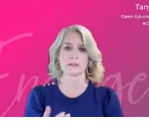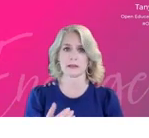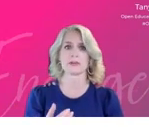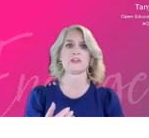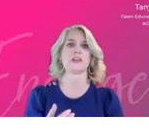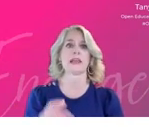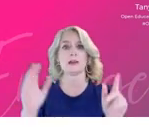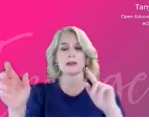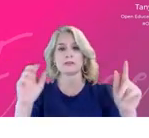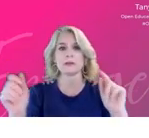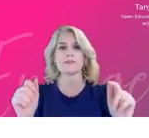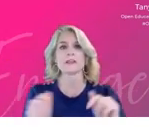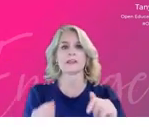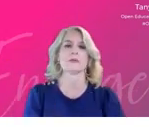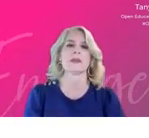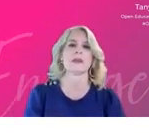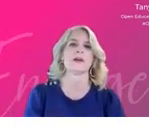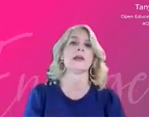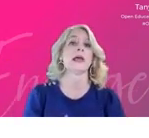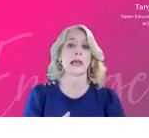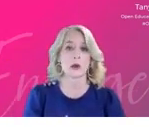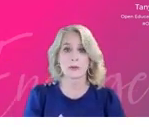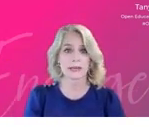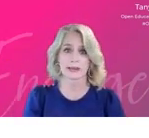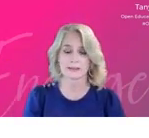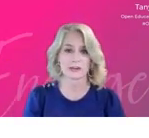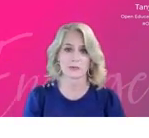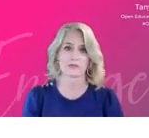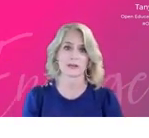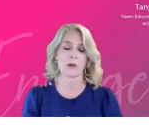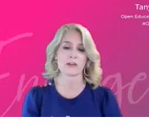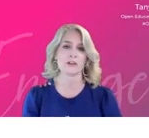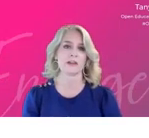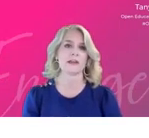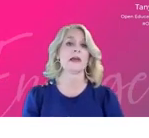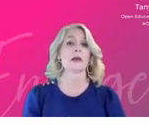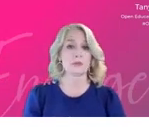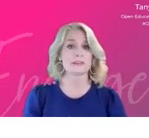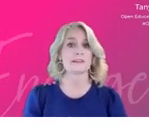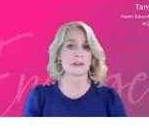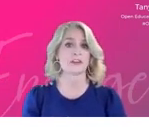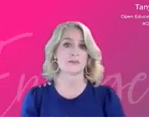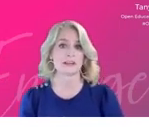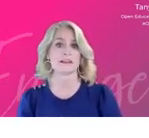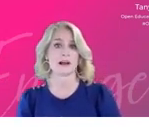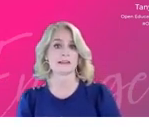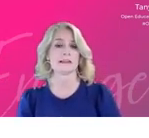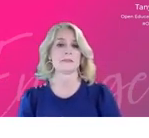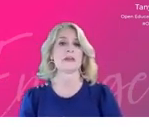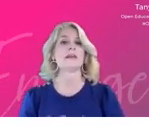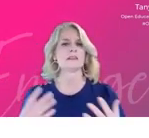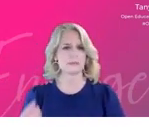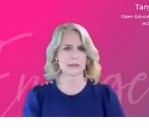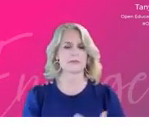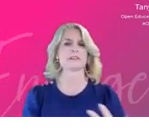You've got the temperature check, you know, how's everybody feeling through Mentimeter, an opening activity with a fun question, a presentation of basic